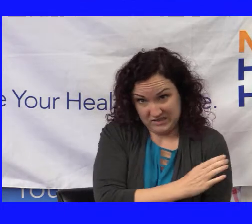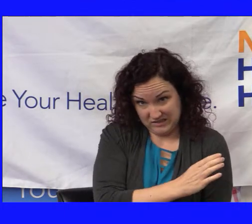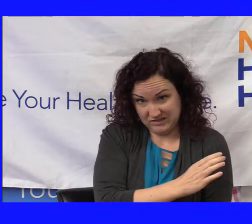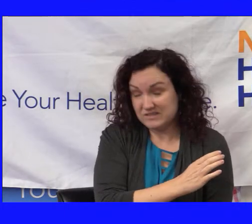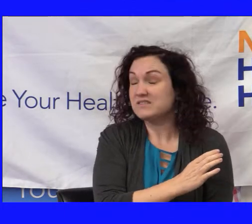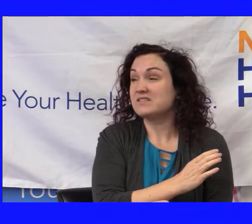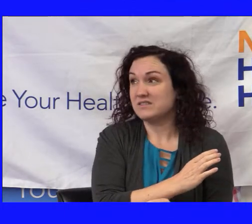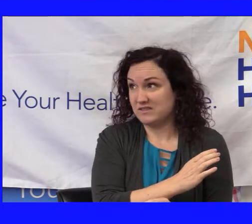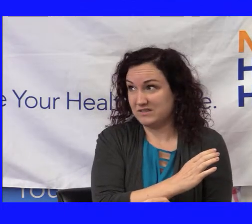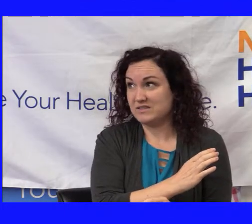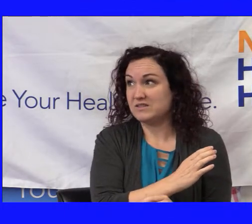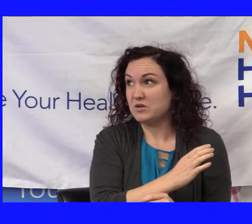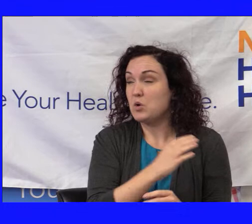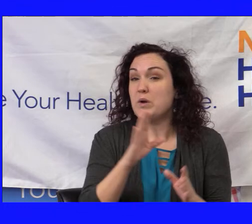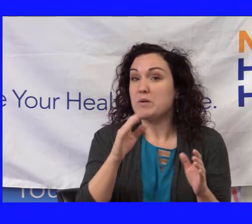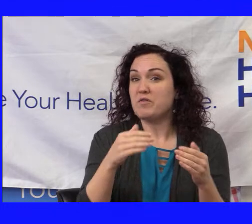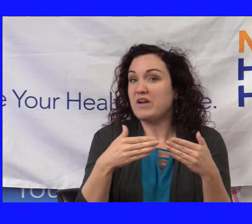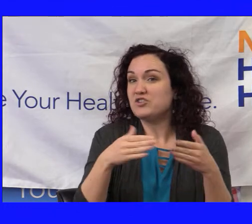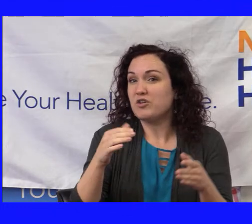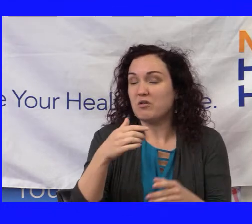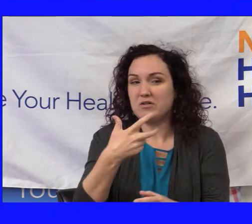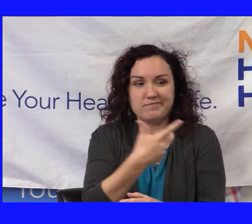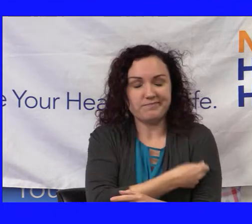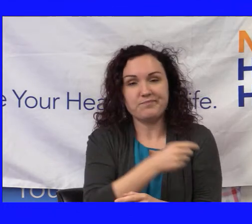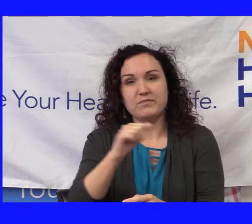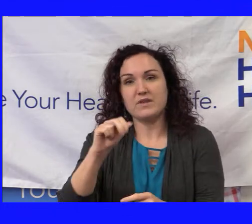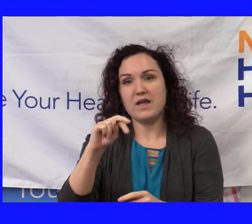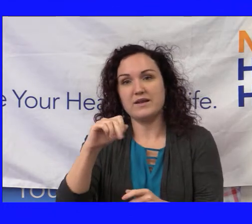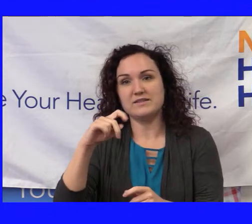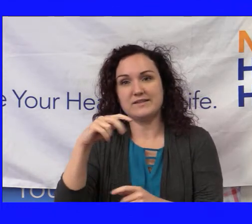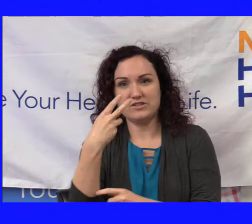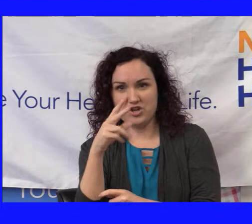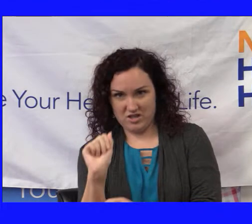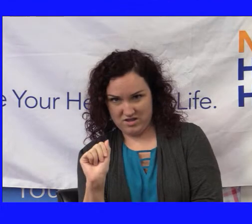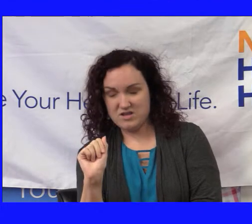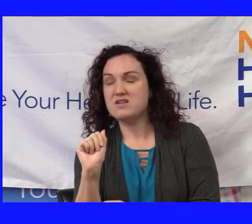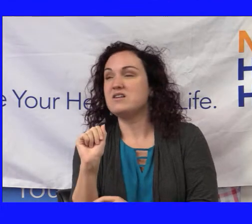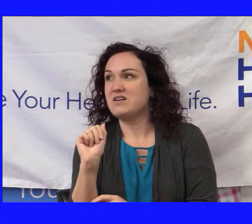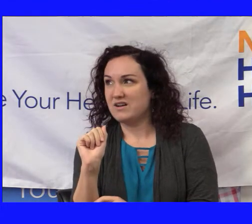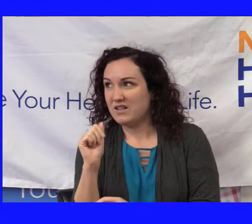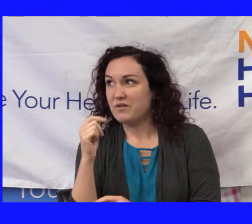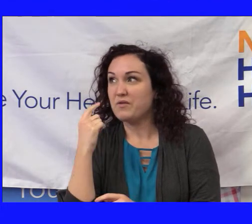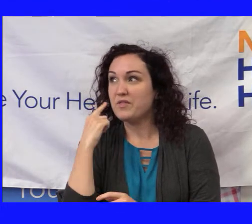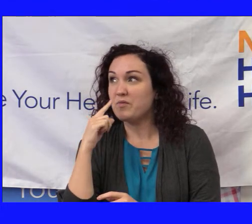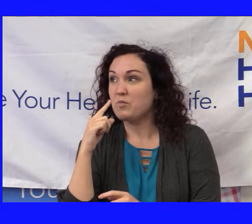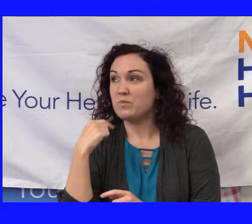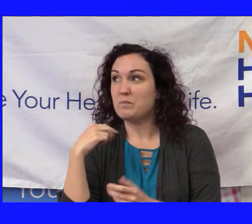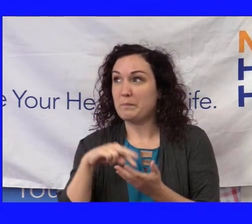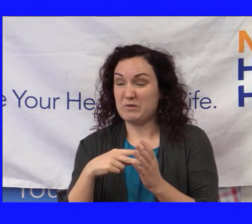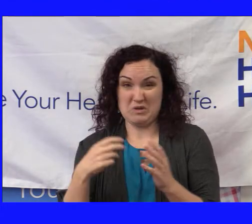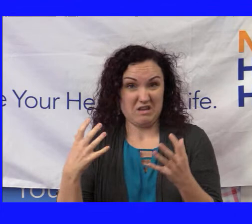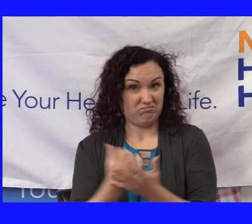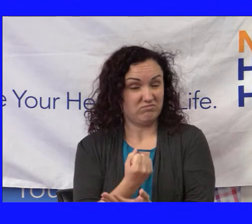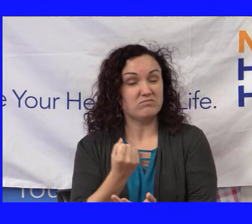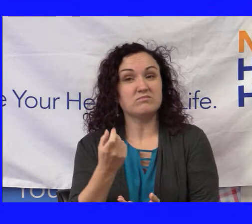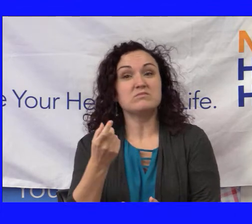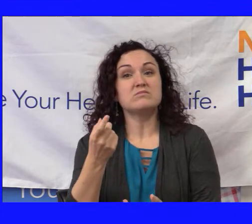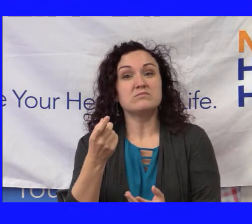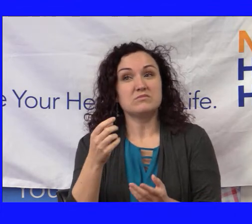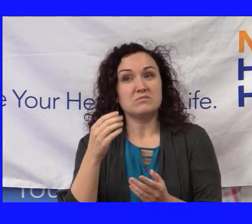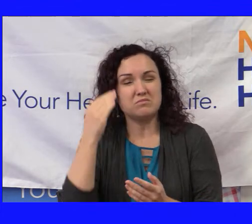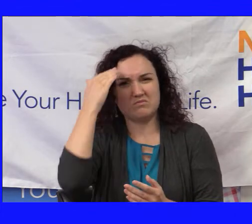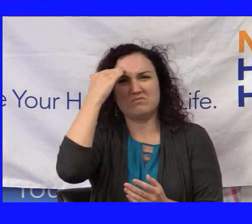actually provide general anesthesia within the dental facilities that allow us to do what you would be familiar